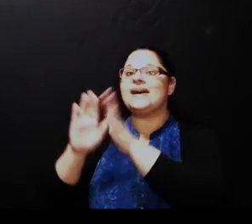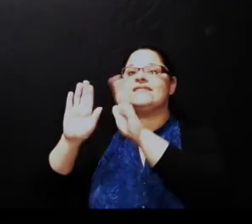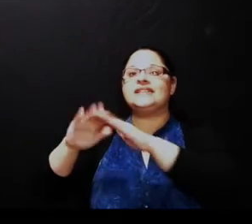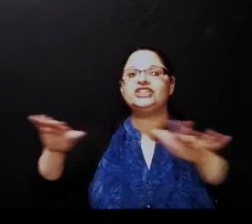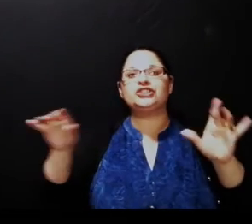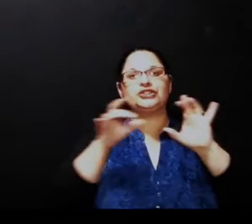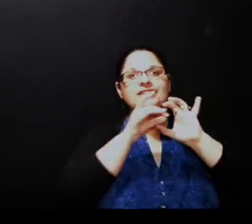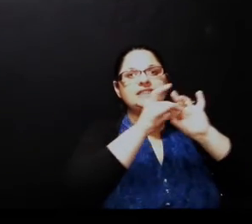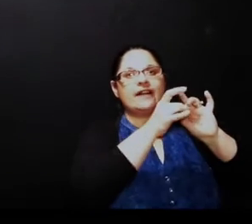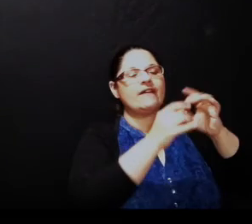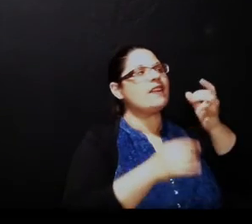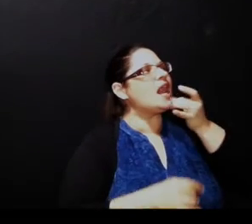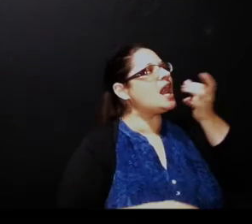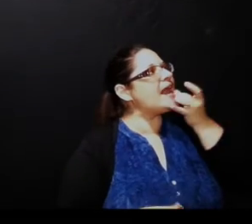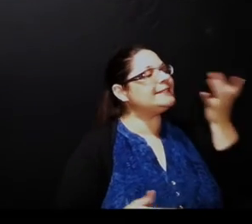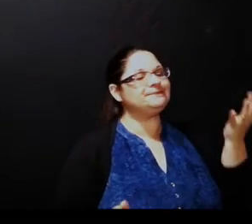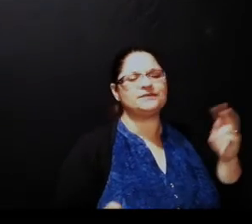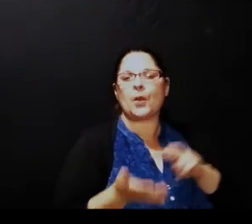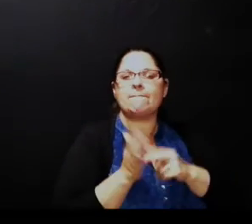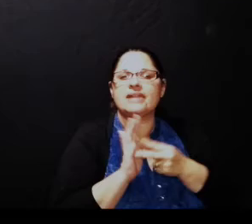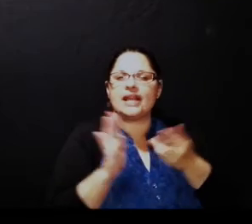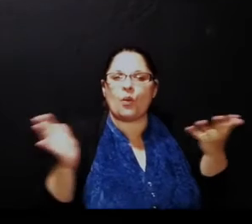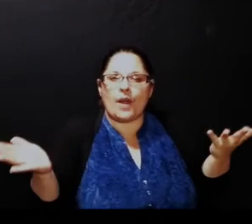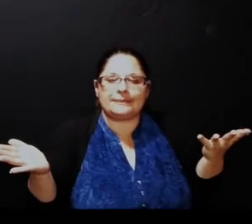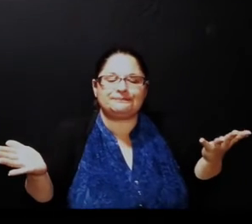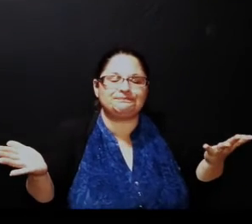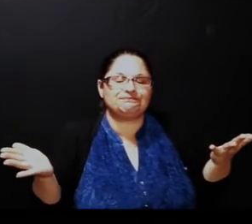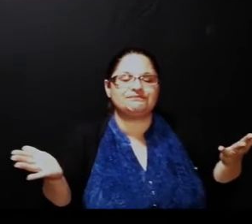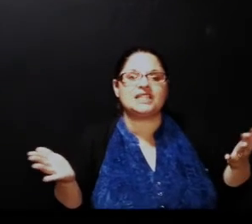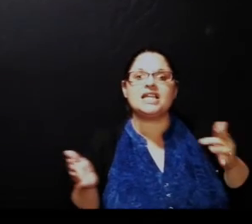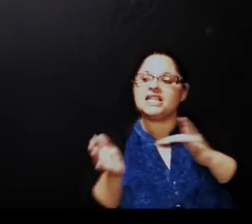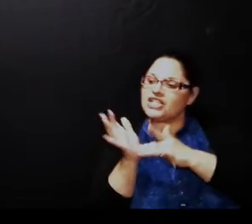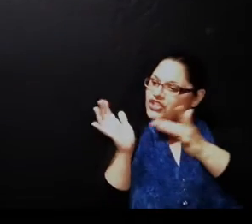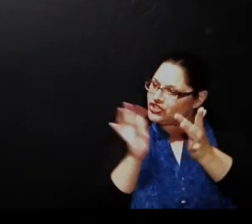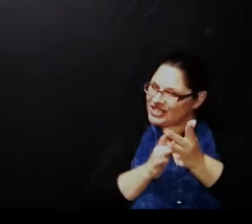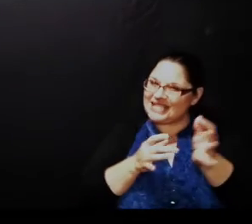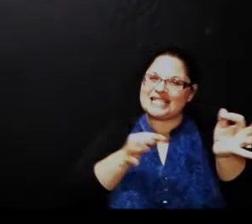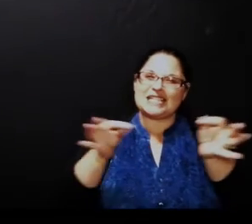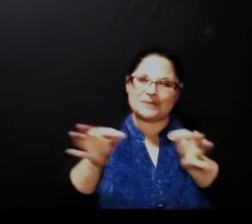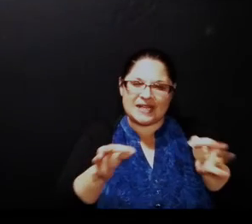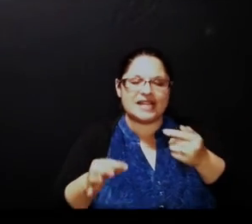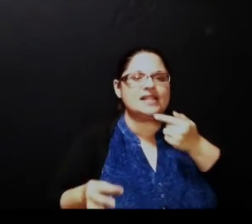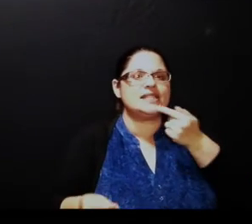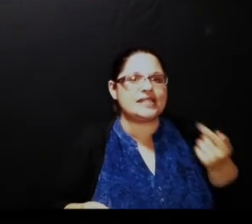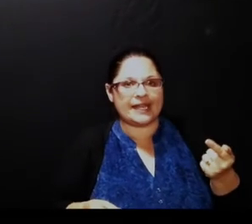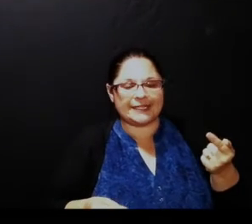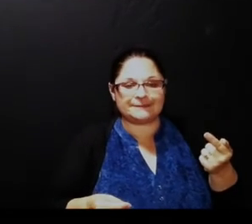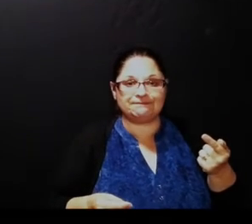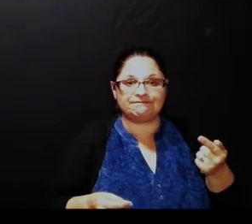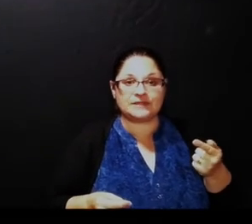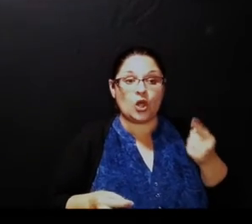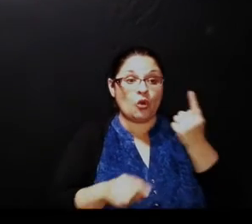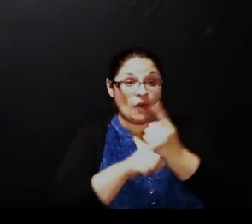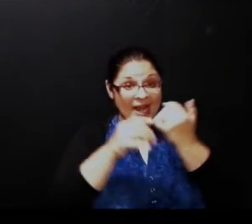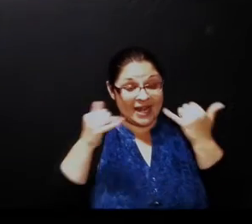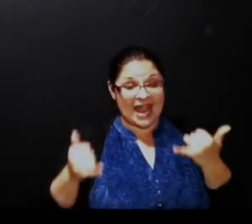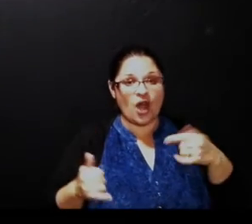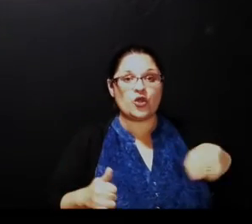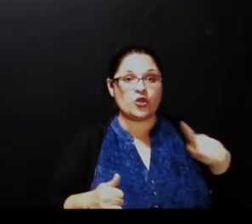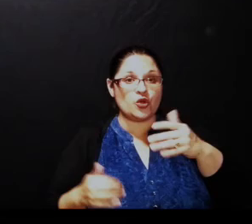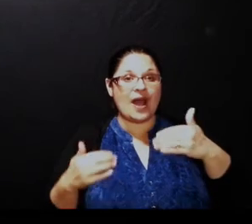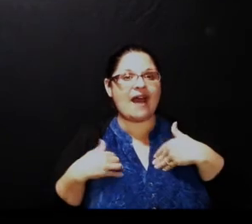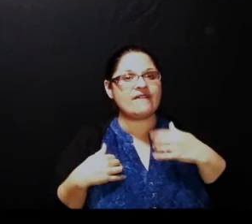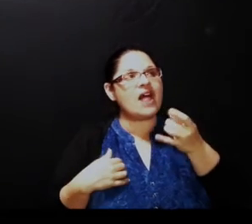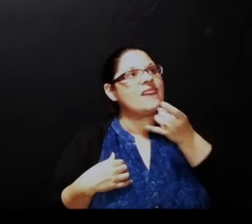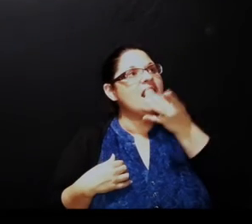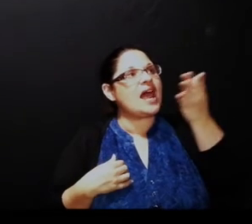Jesus says, the light of God is here among you. Now is the time to come to me. Now is the time to profess me as Lord